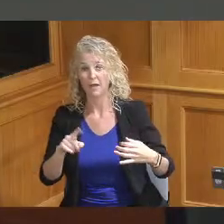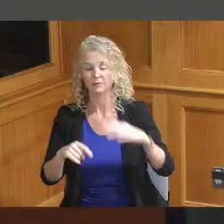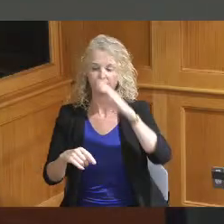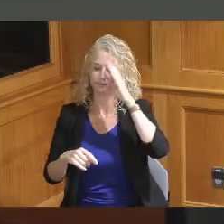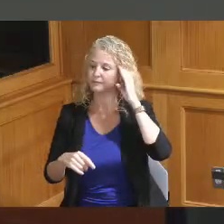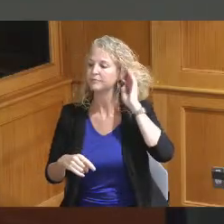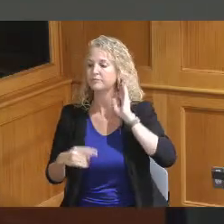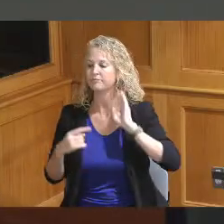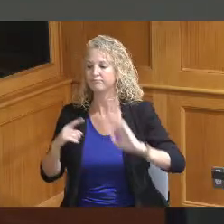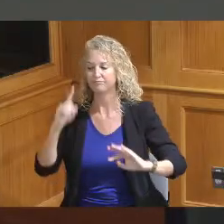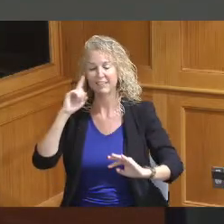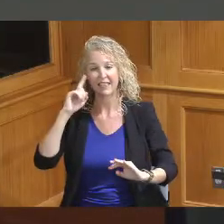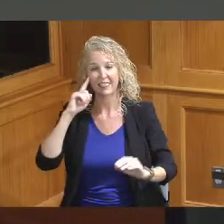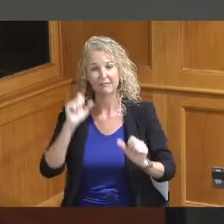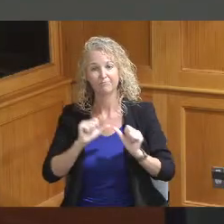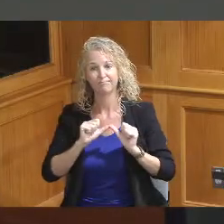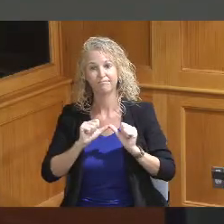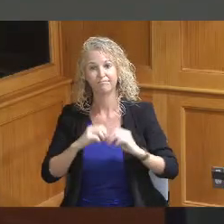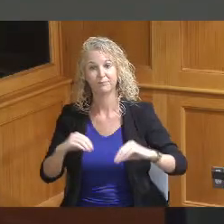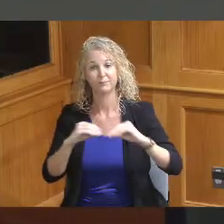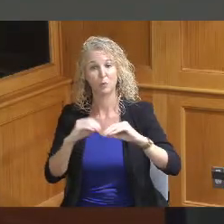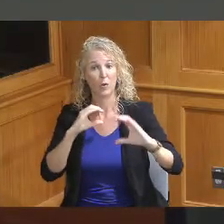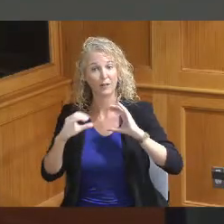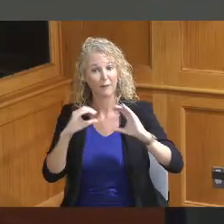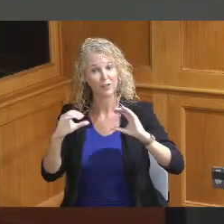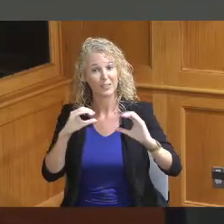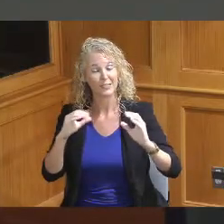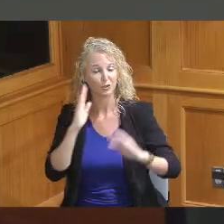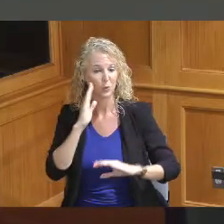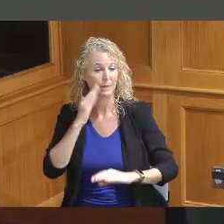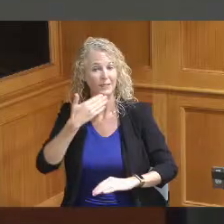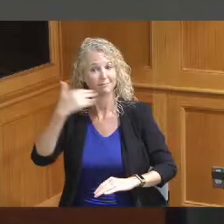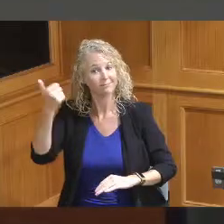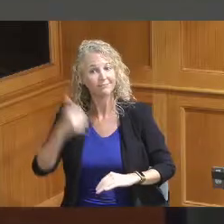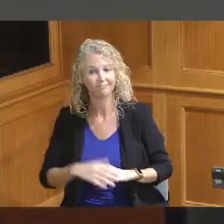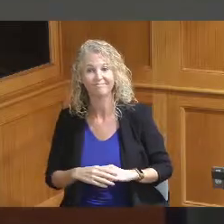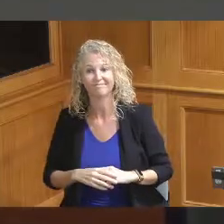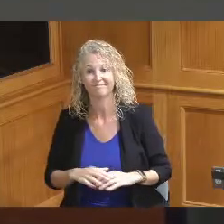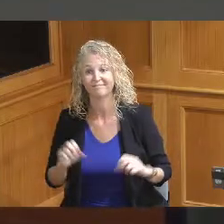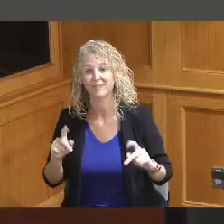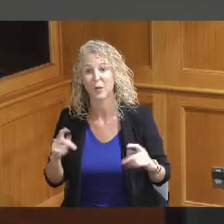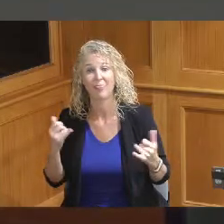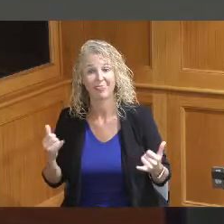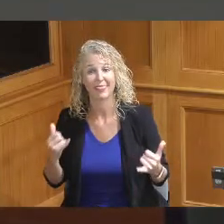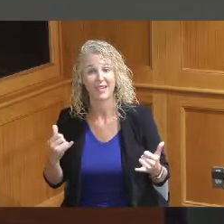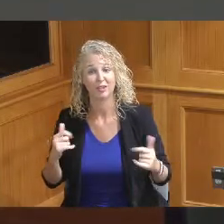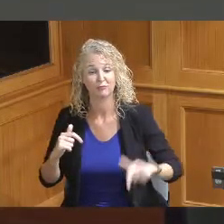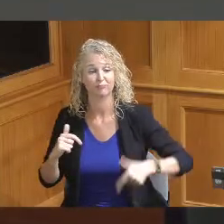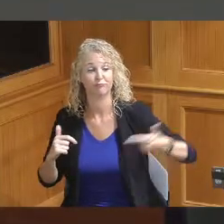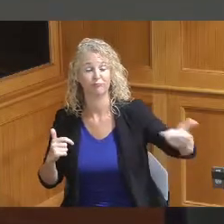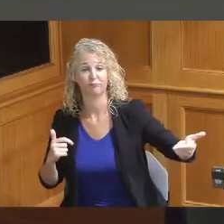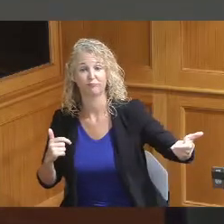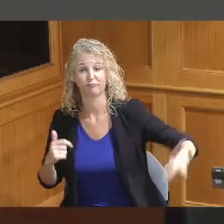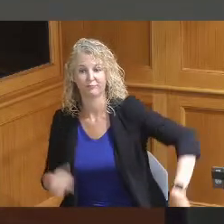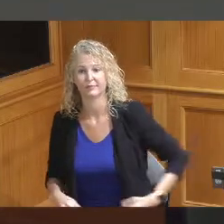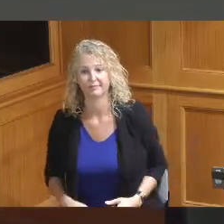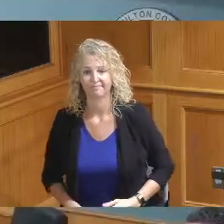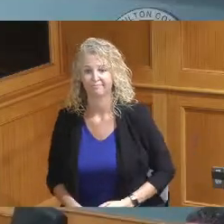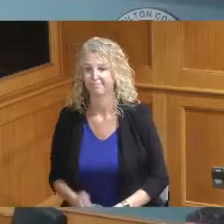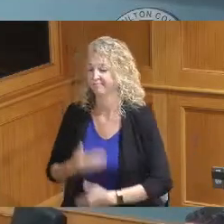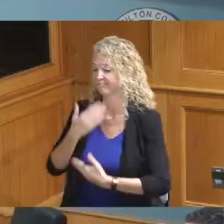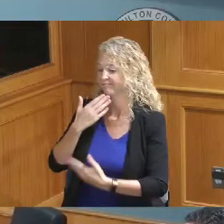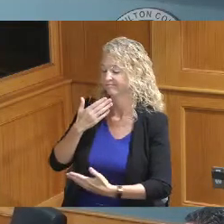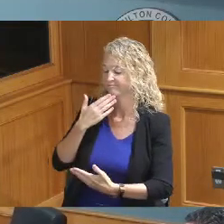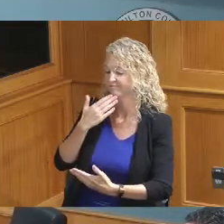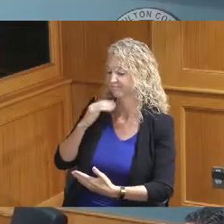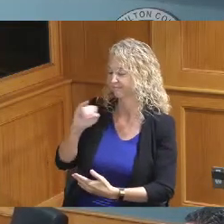further conversations, certainly look forward to public input, questions, et cetera. So, commissioners, thank you. I turn it back over to you, Madam President. Thank you.